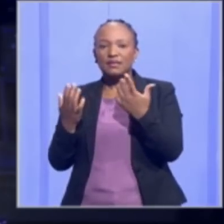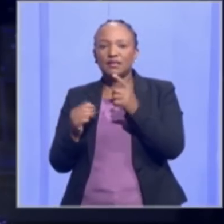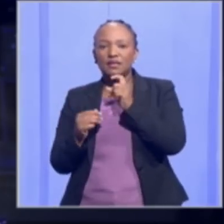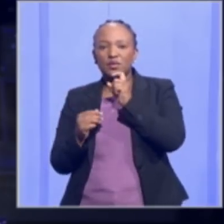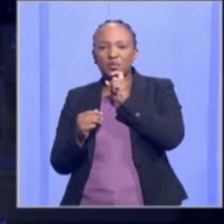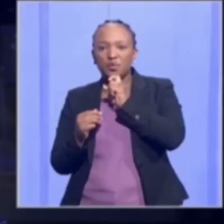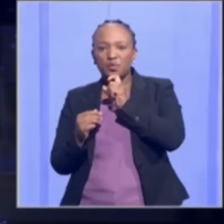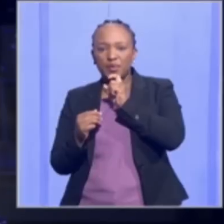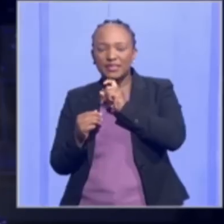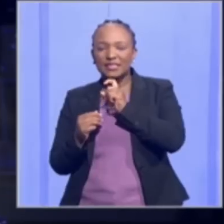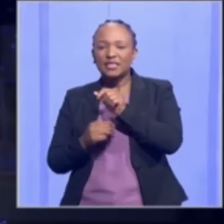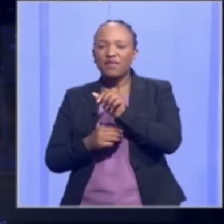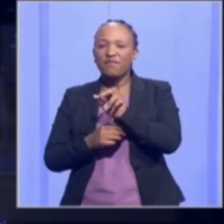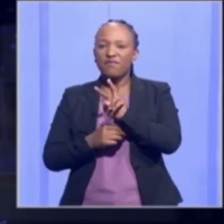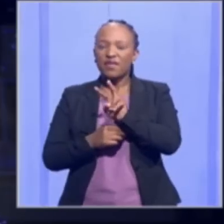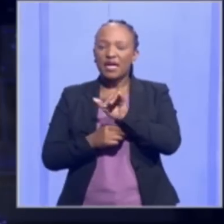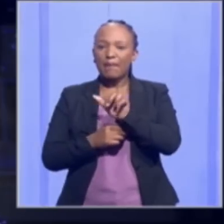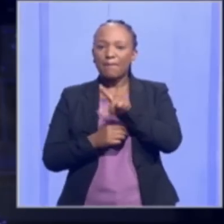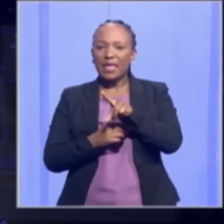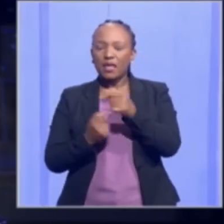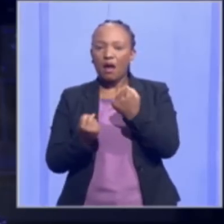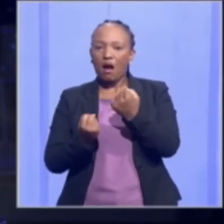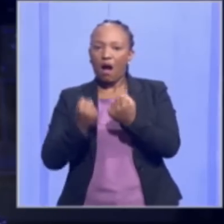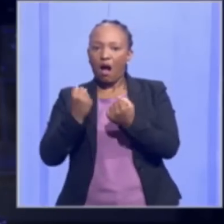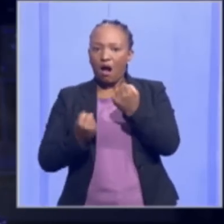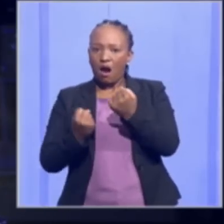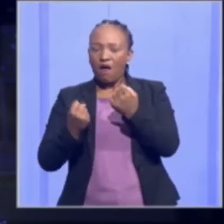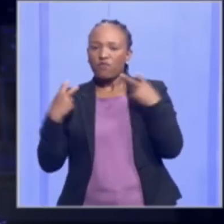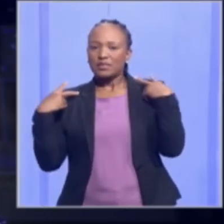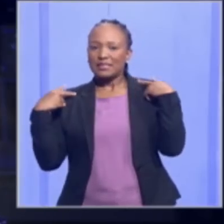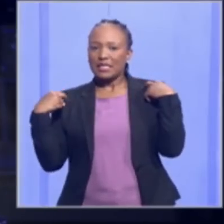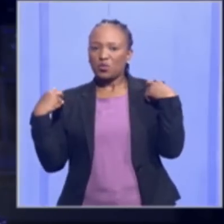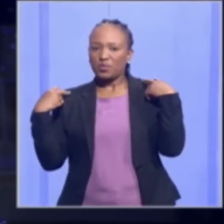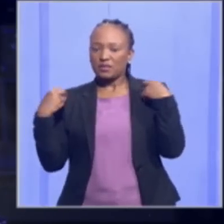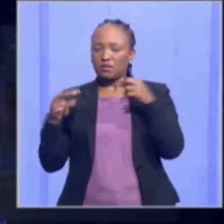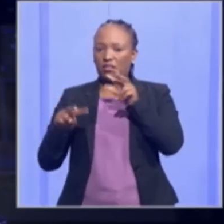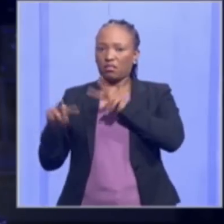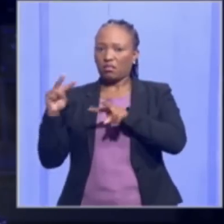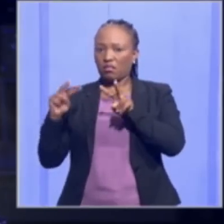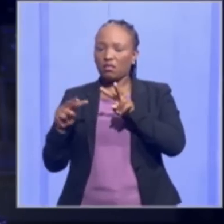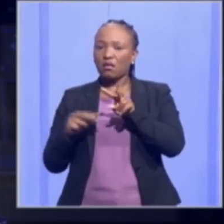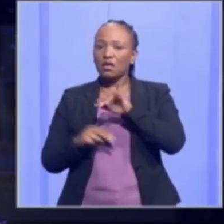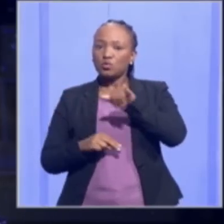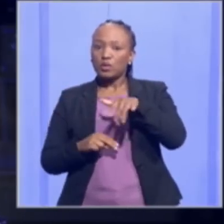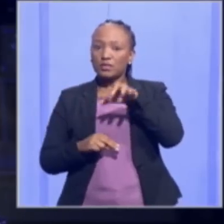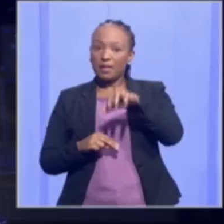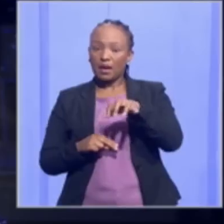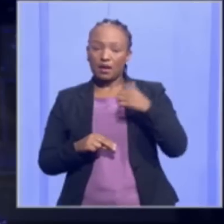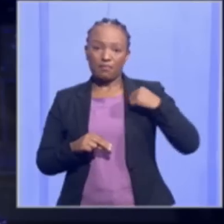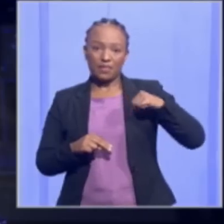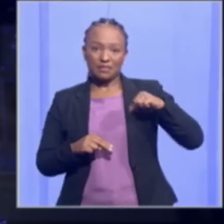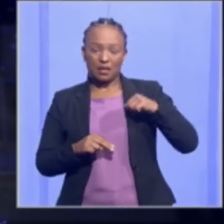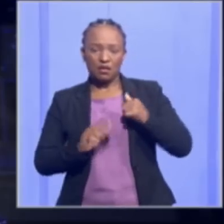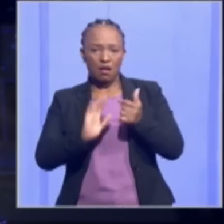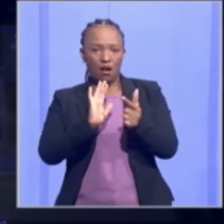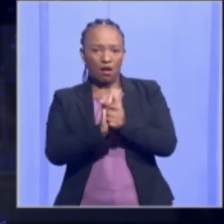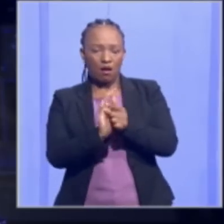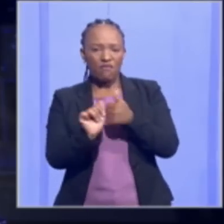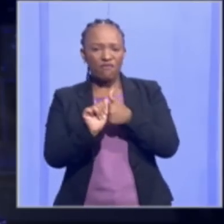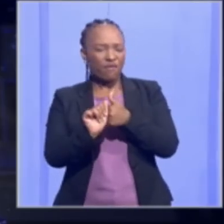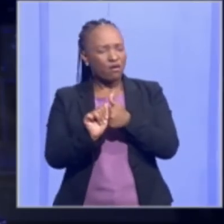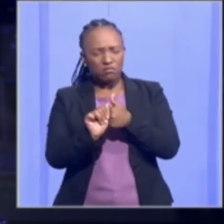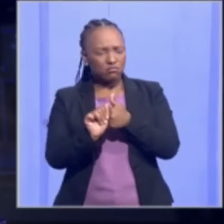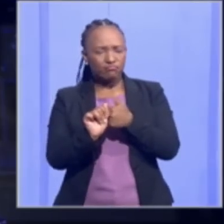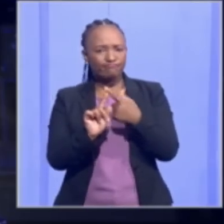lekala la tshireletso ya VIP masepaleng wa Johannesburg ha le molaong ebile le fosahetse. Lekgotla le